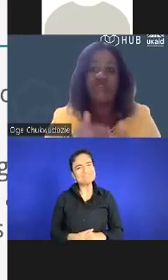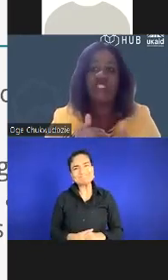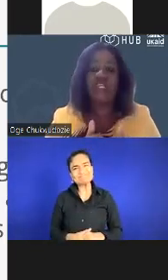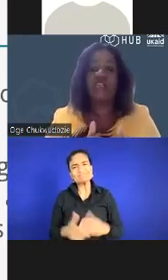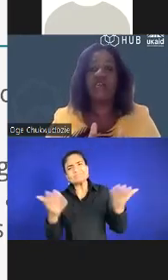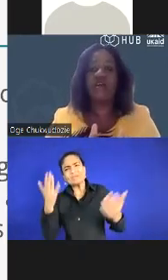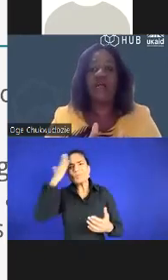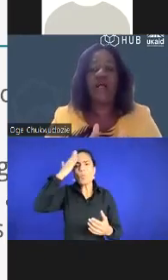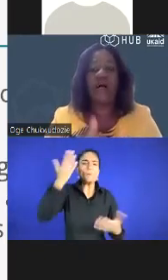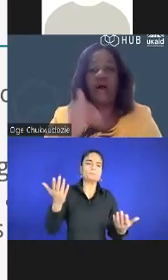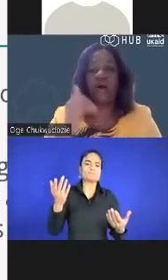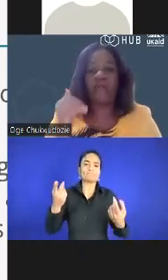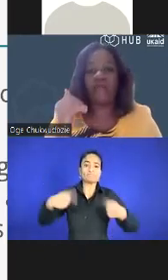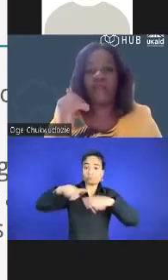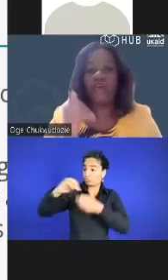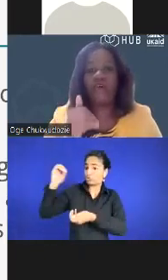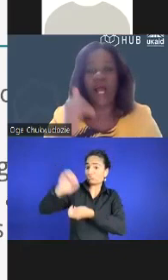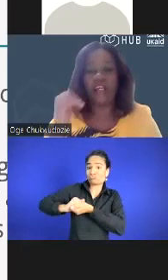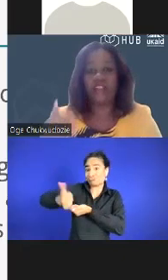that you still,